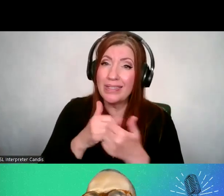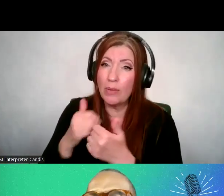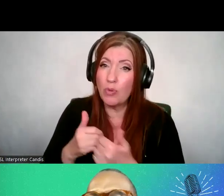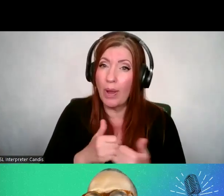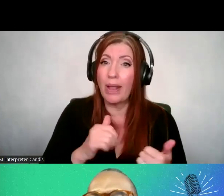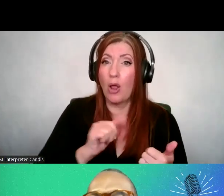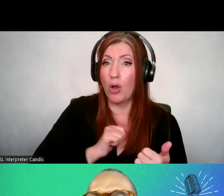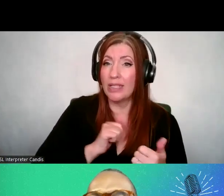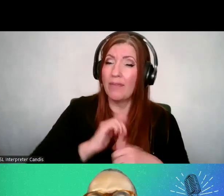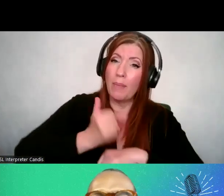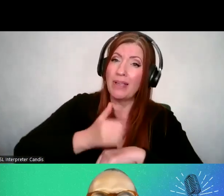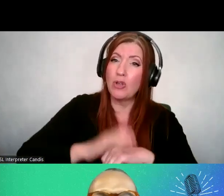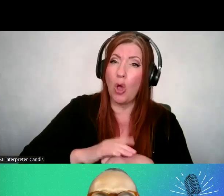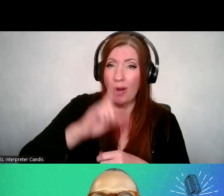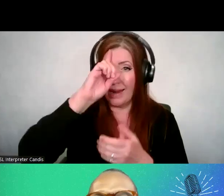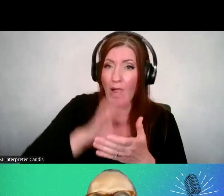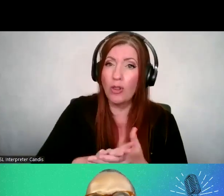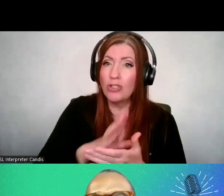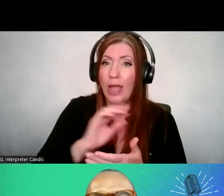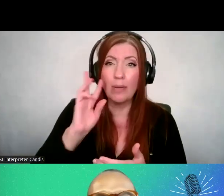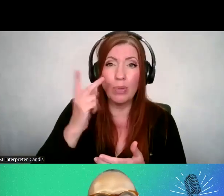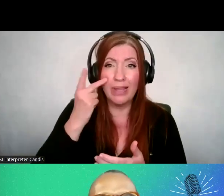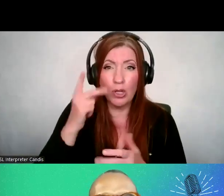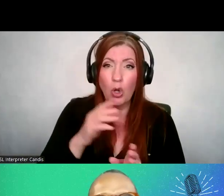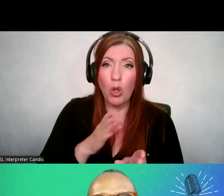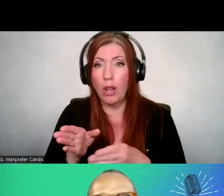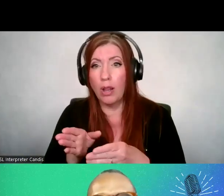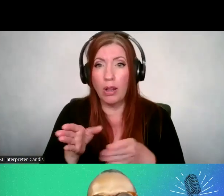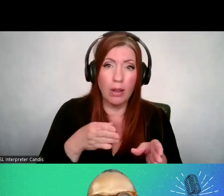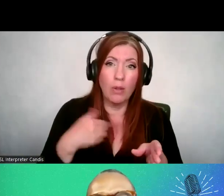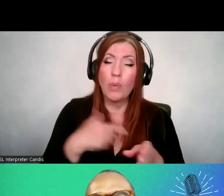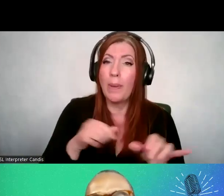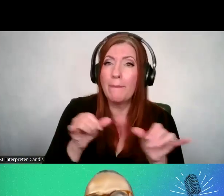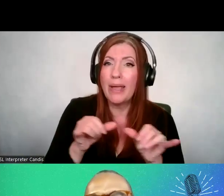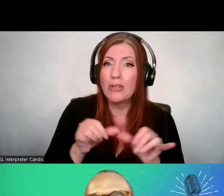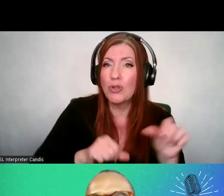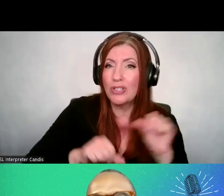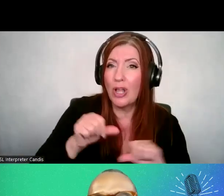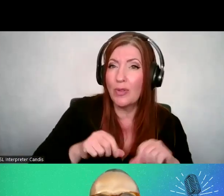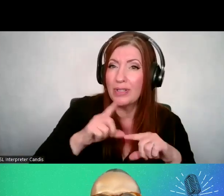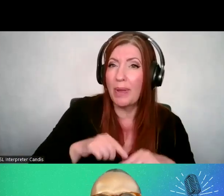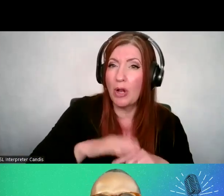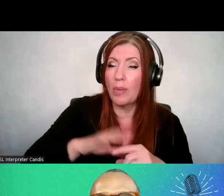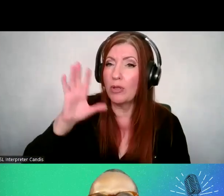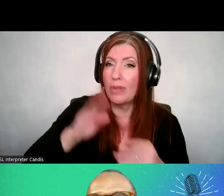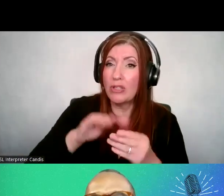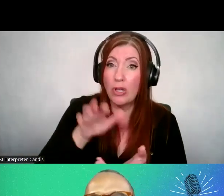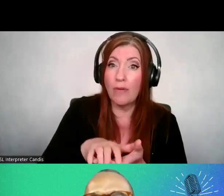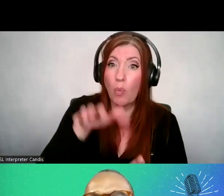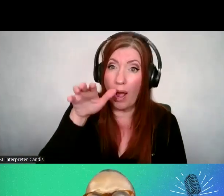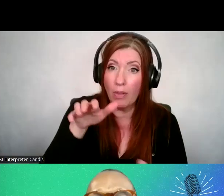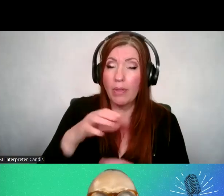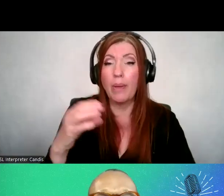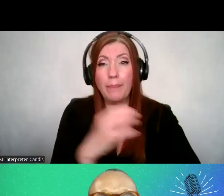upon ideology and political leanings. And we measured each other based upon the accumulation of wealth,